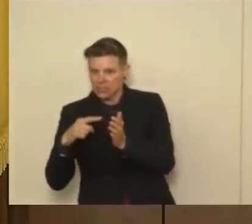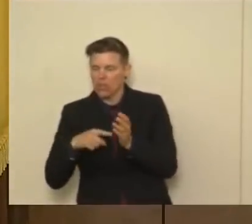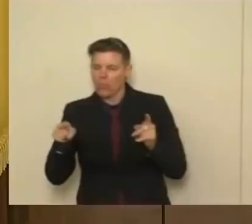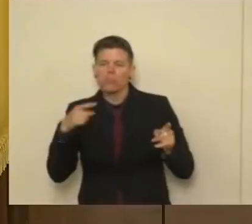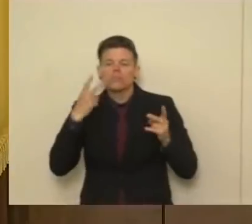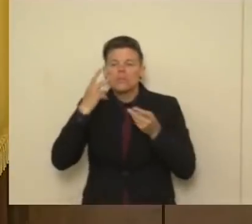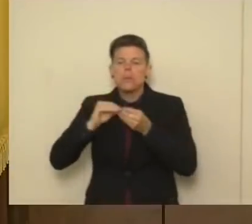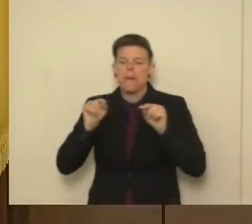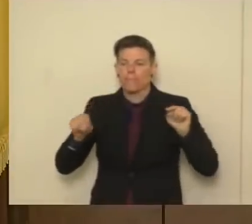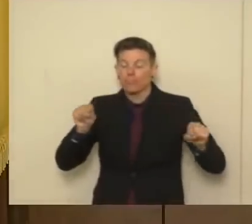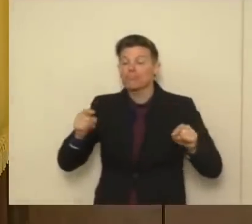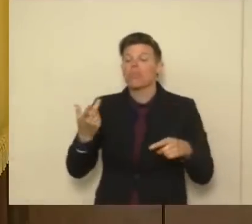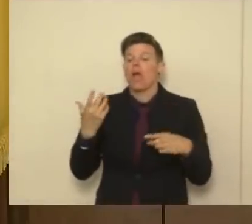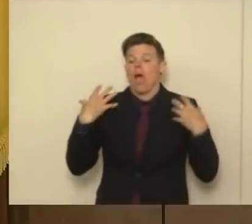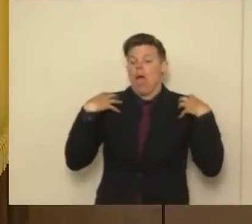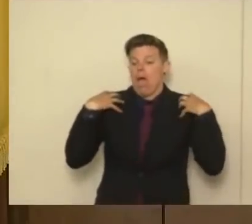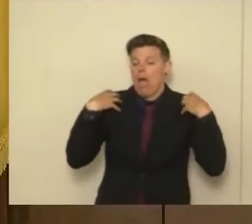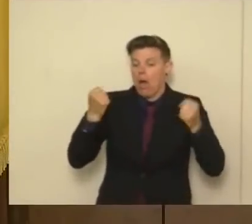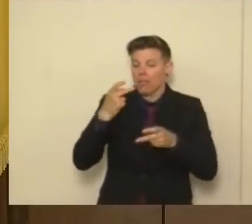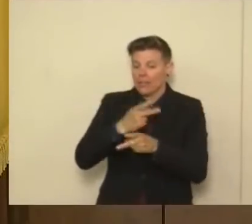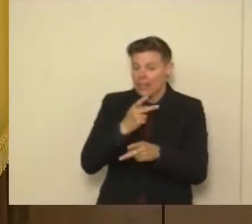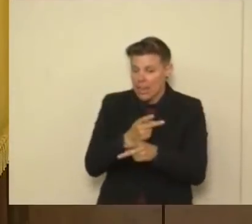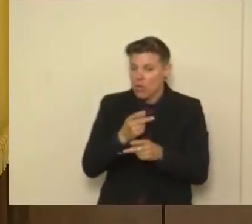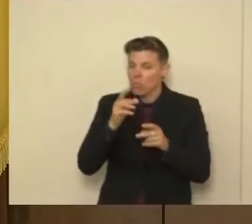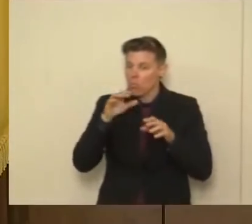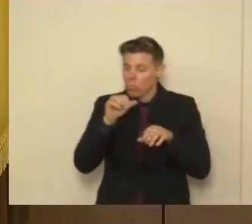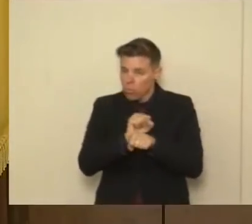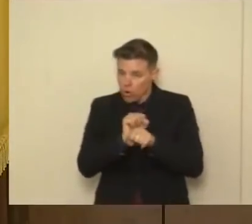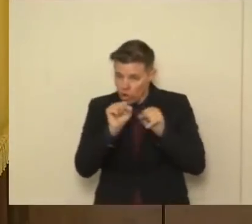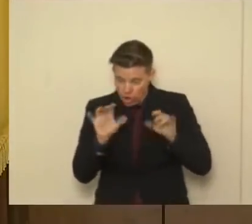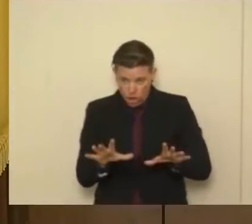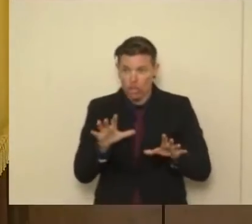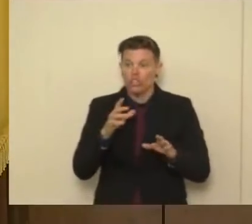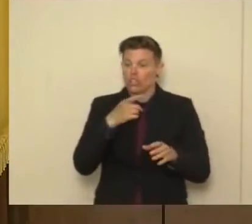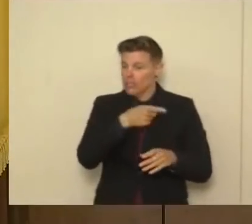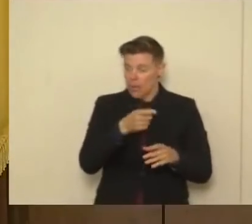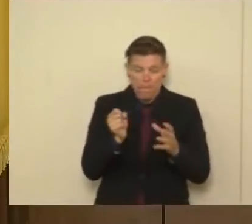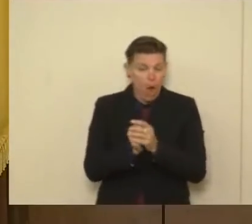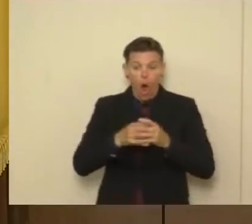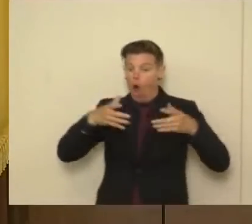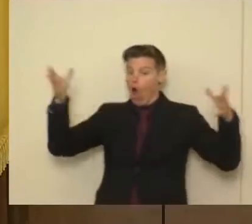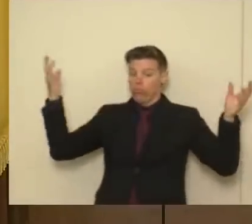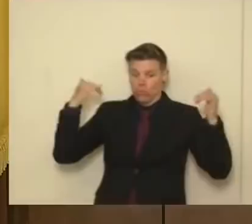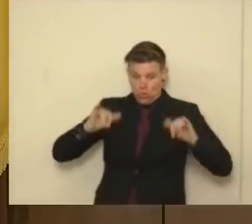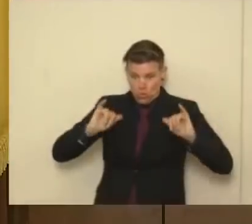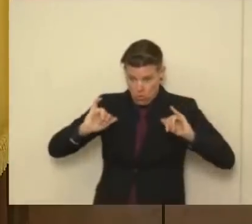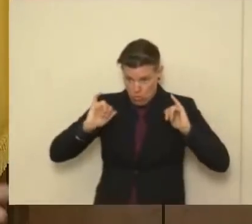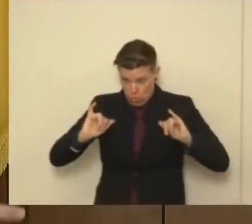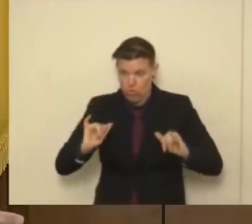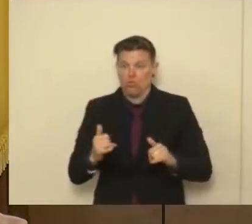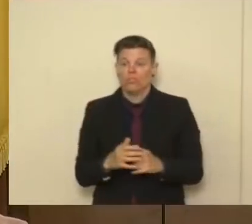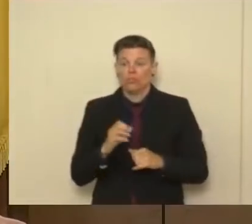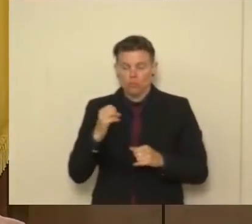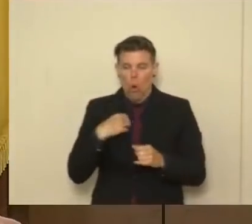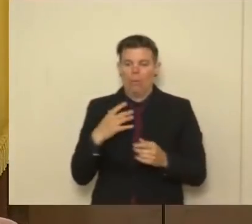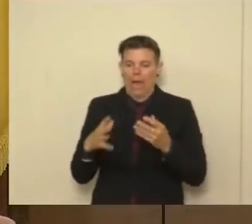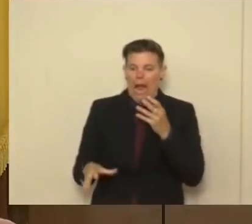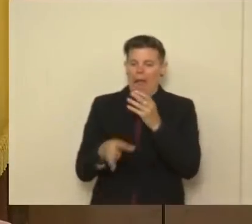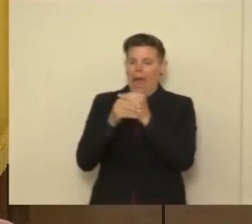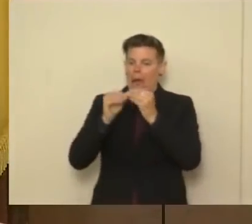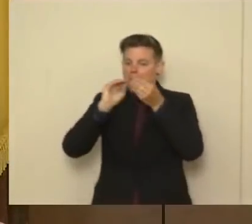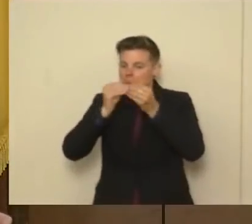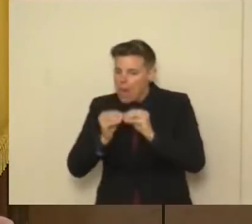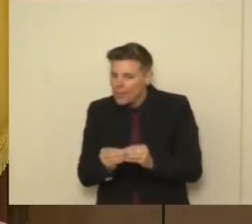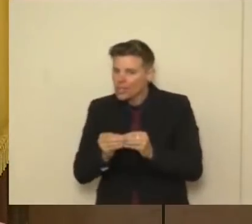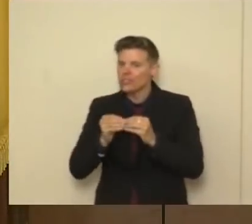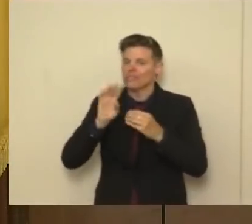very narrow. Now that we're seeing an explosion of cases, the need to adequately test your populations so that